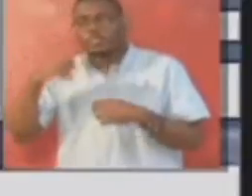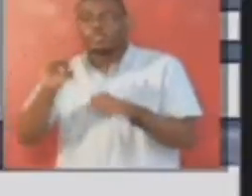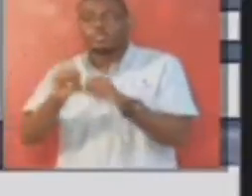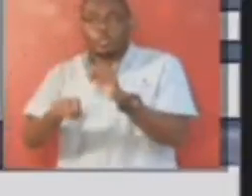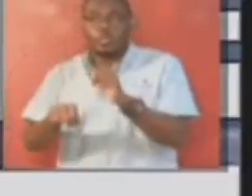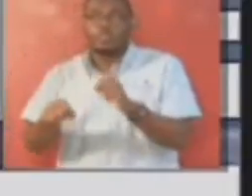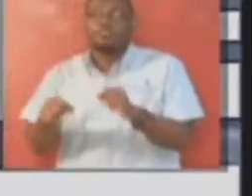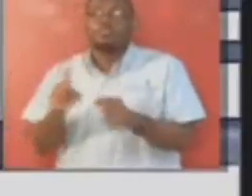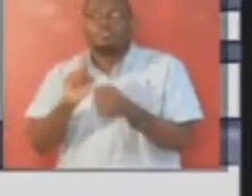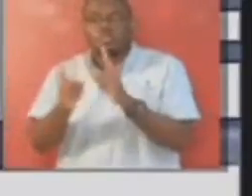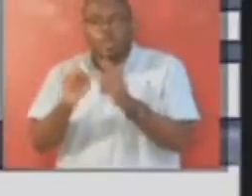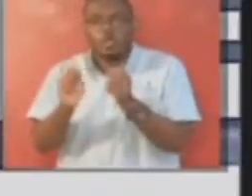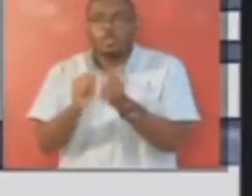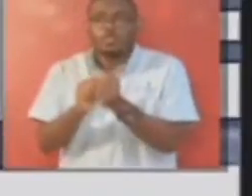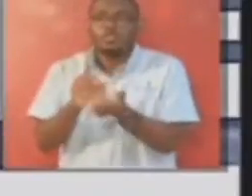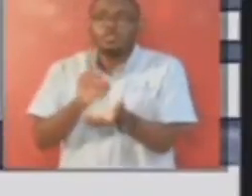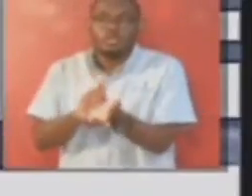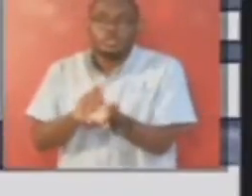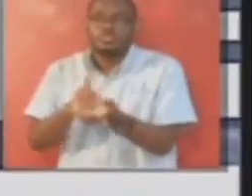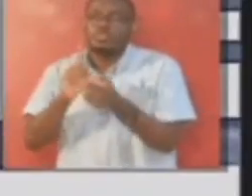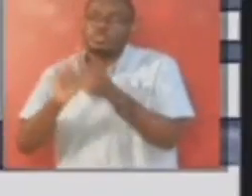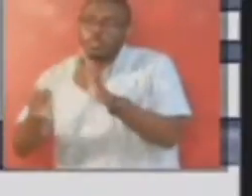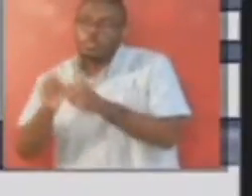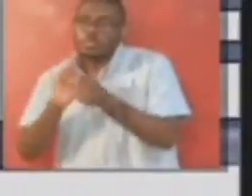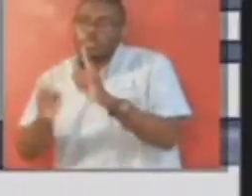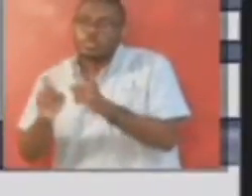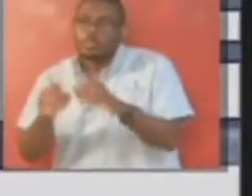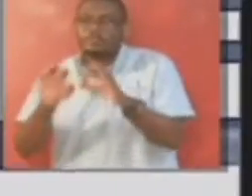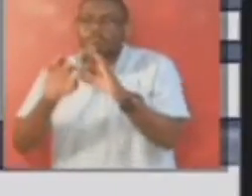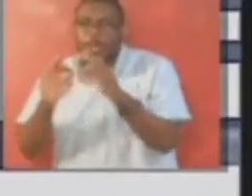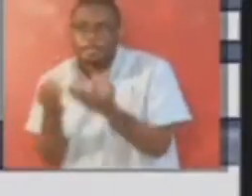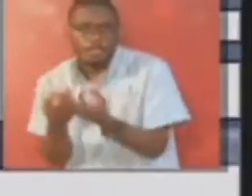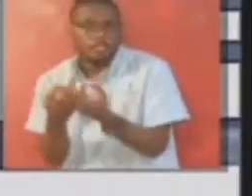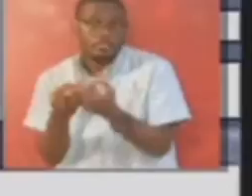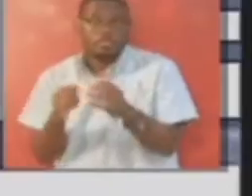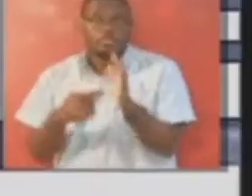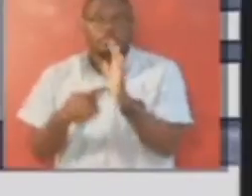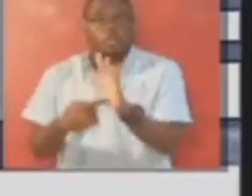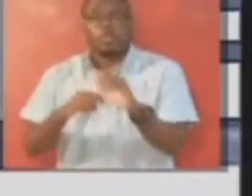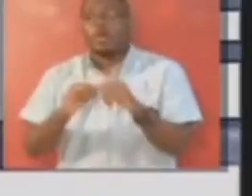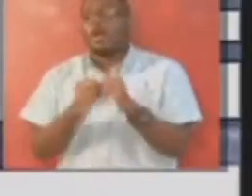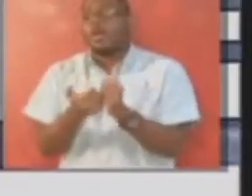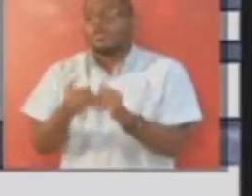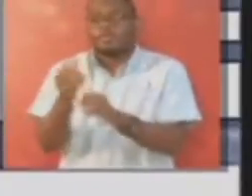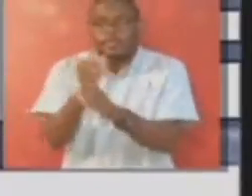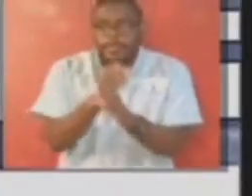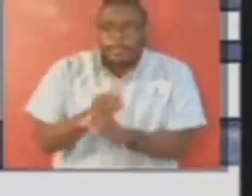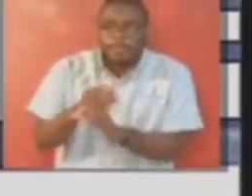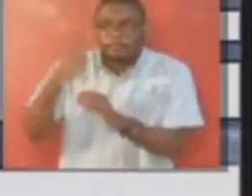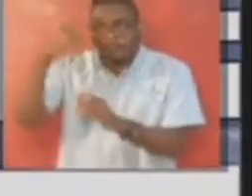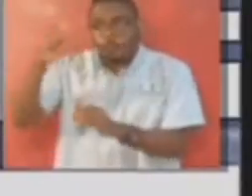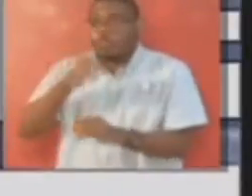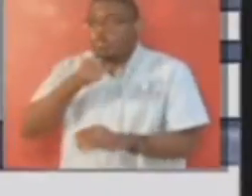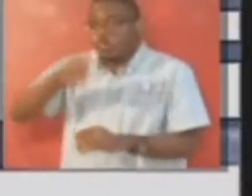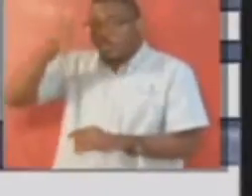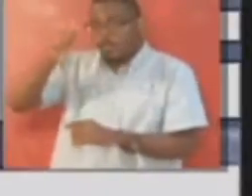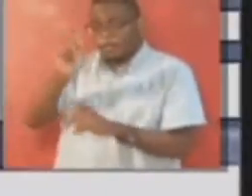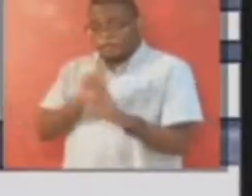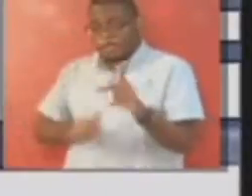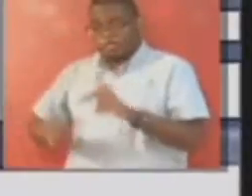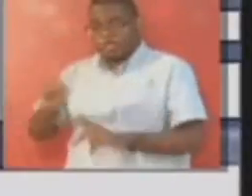well to take care of their older persons at home. So it is very, very successful in terms of our elderly